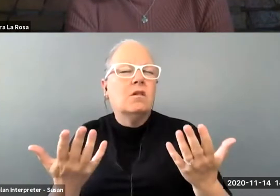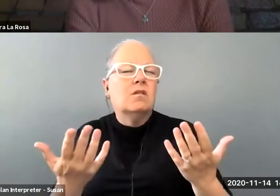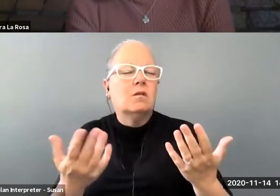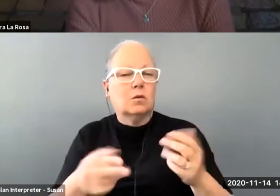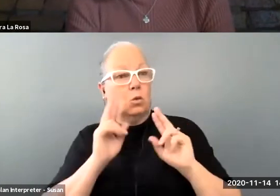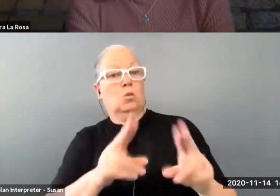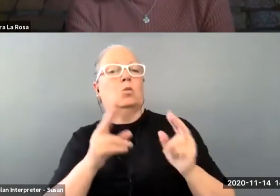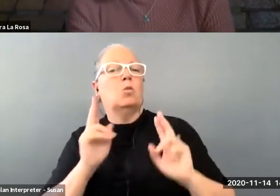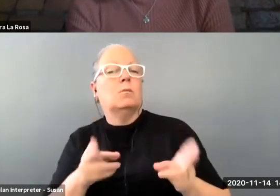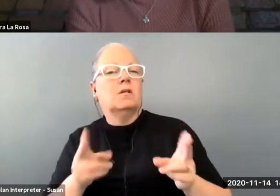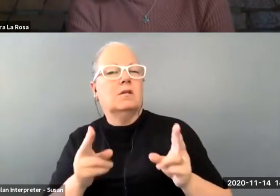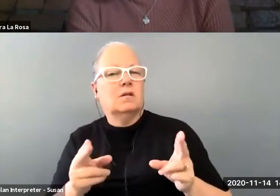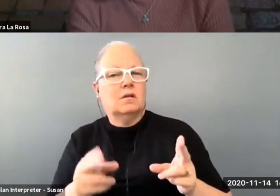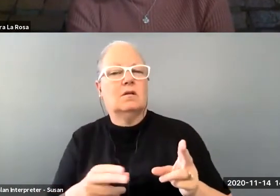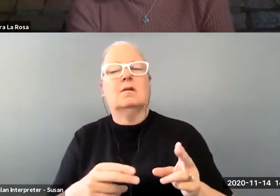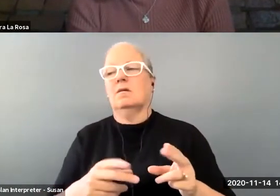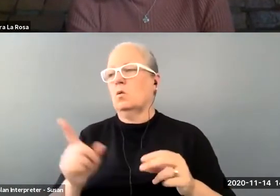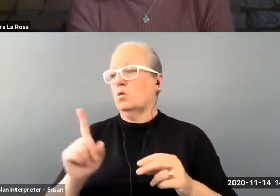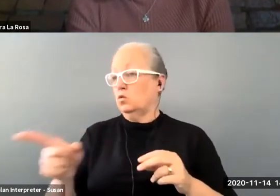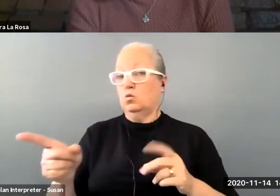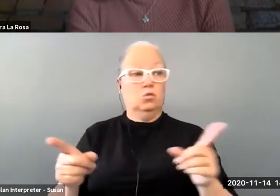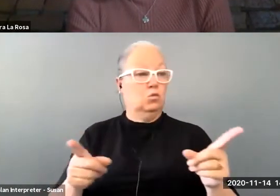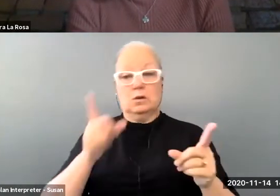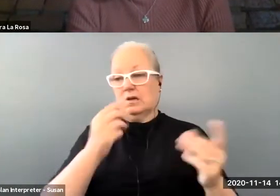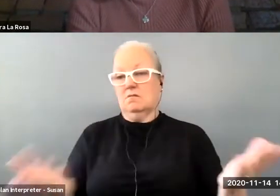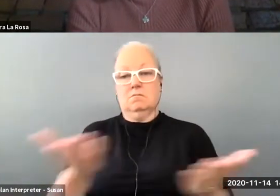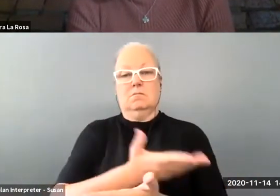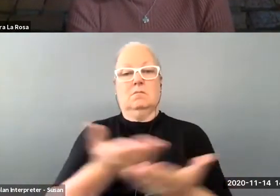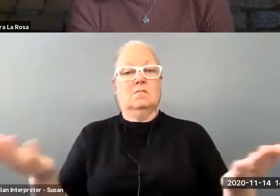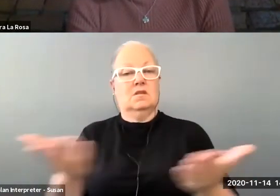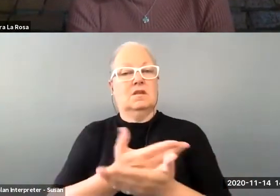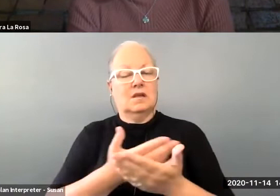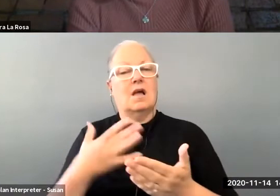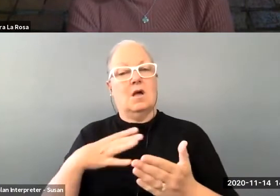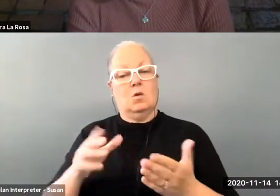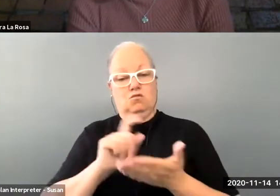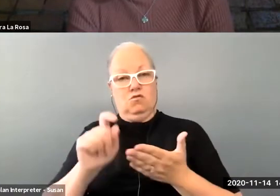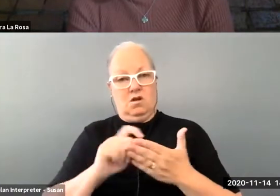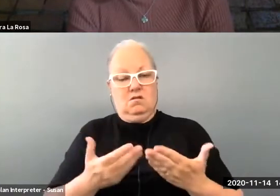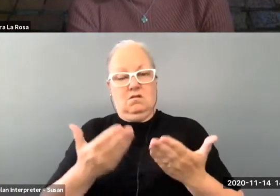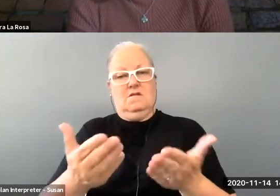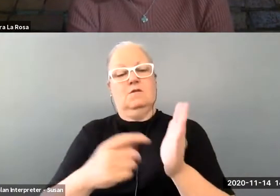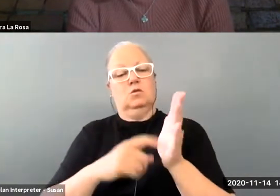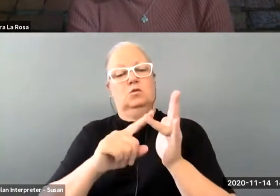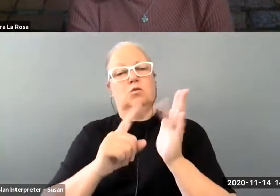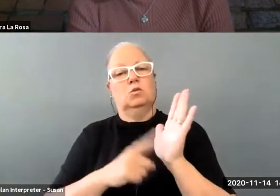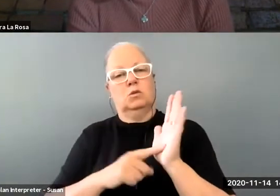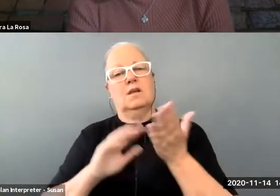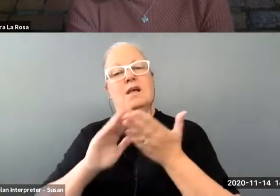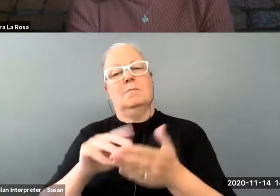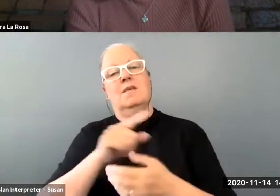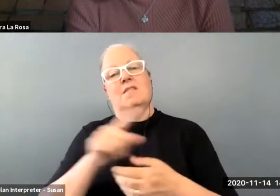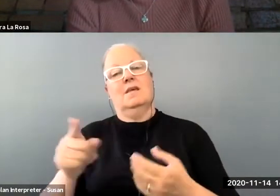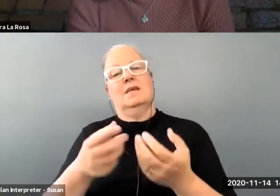of communicating with somebody else. The best thing I can do as a writer is to give someone a tool they can use to get the